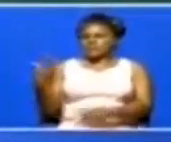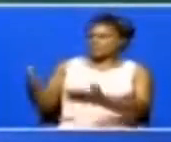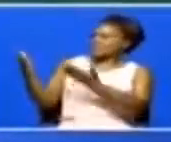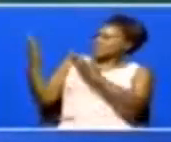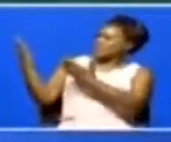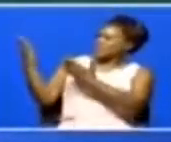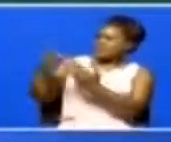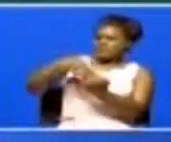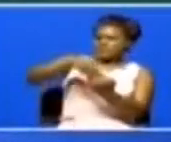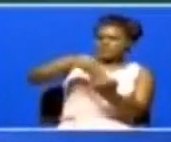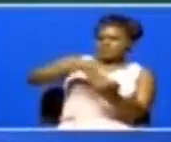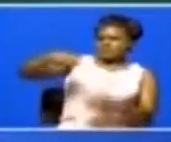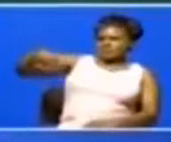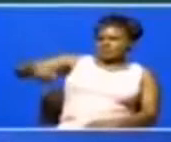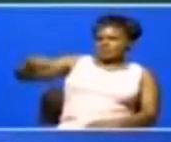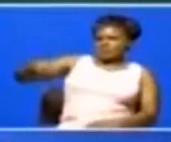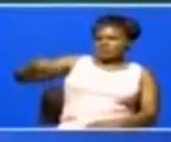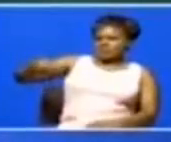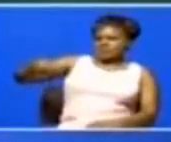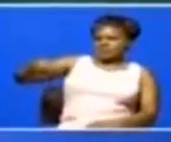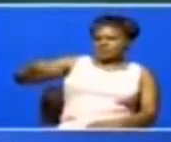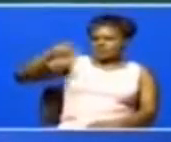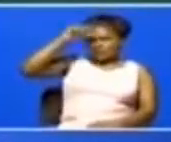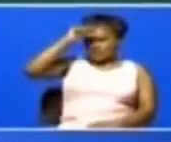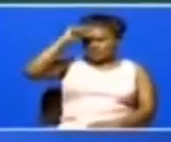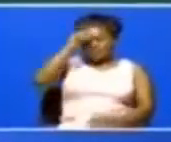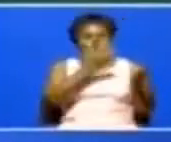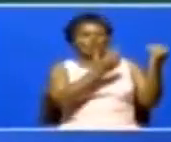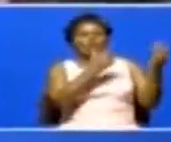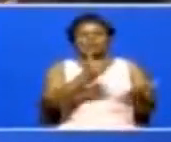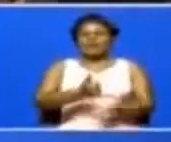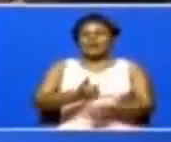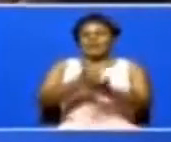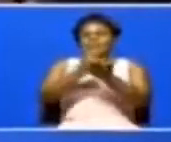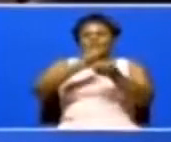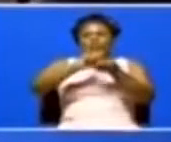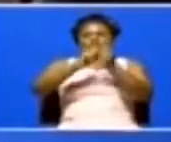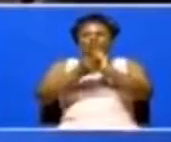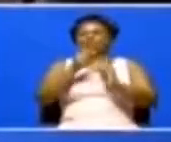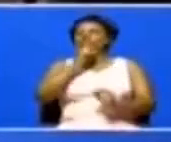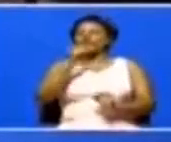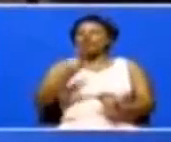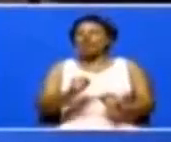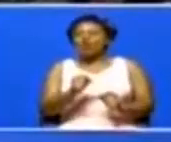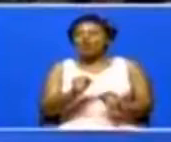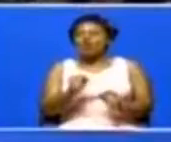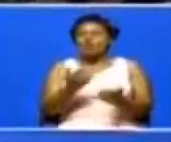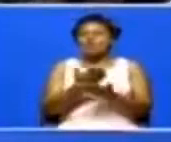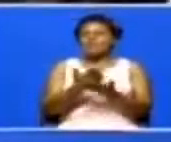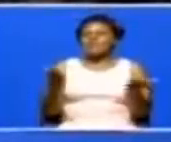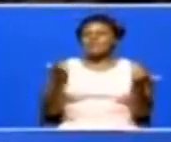plastic bags that are biodegradable is what the government hopes will help replace the old plastics into something